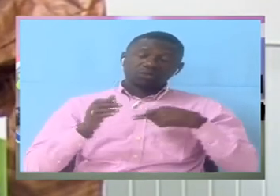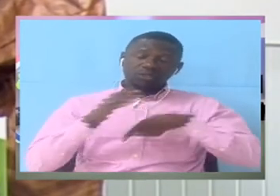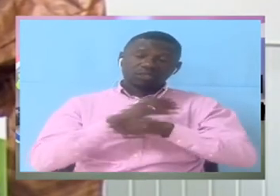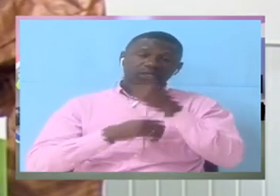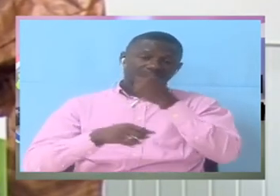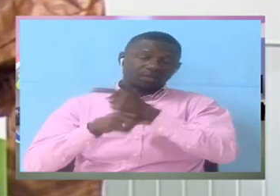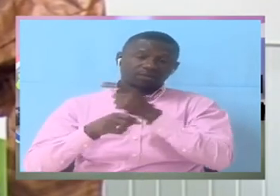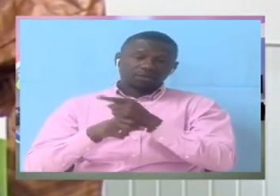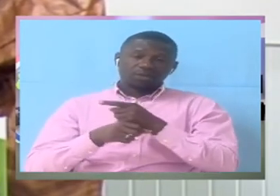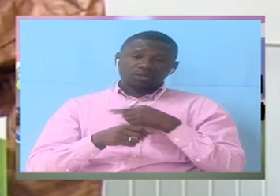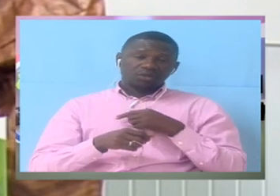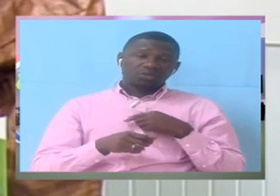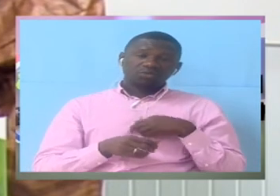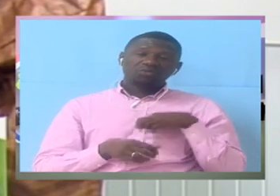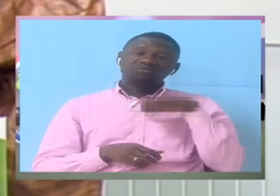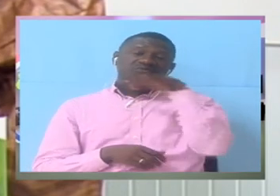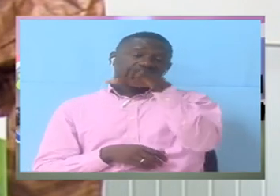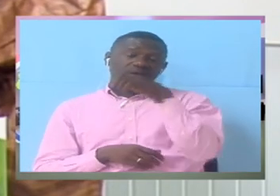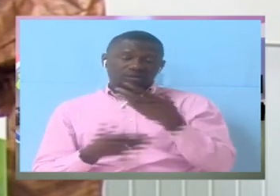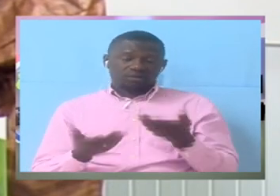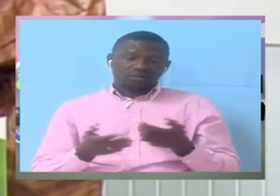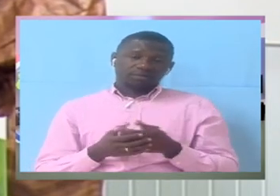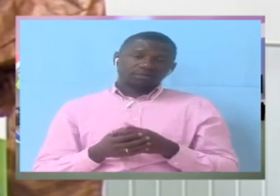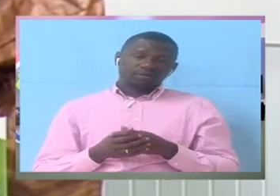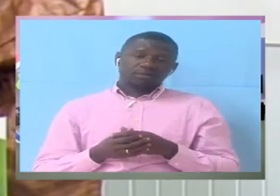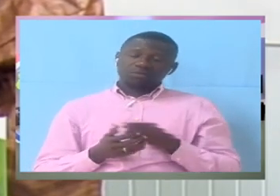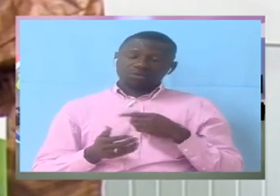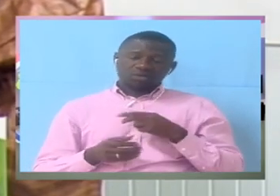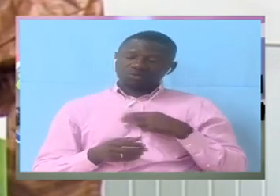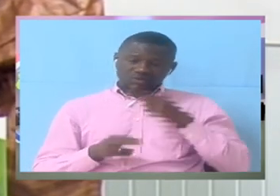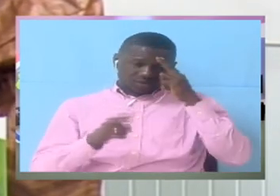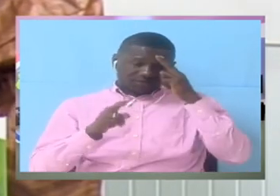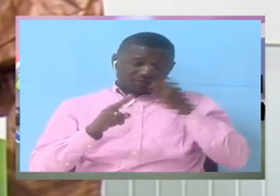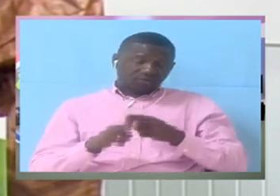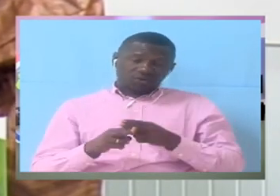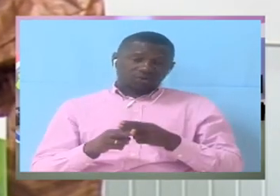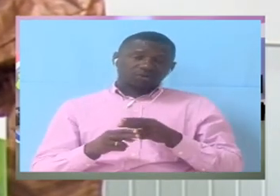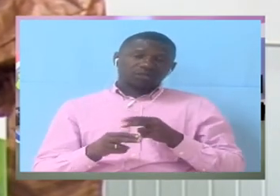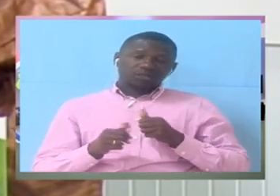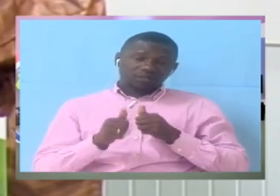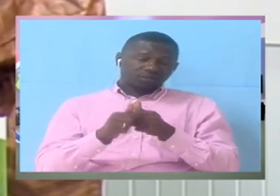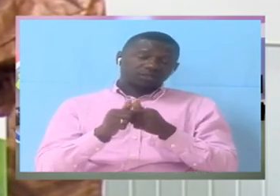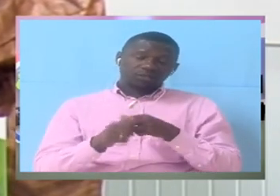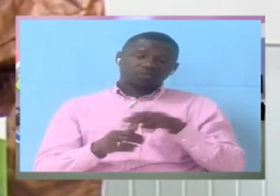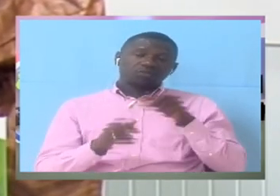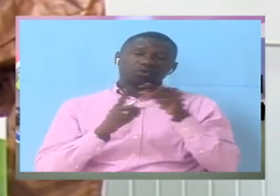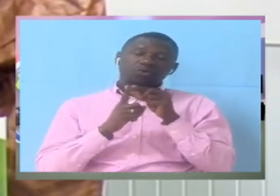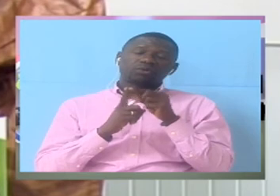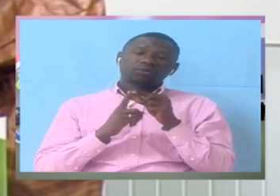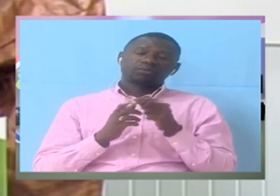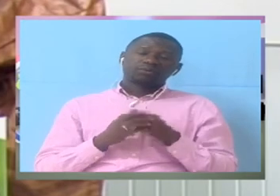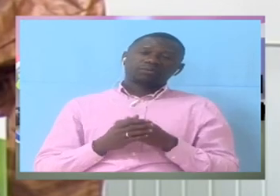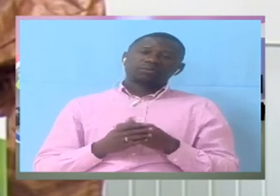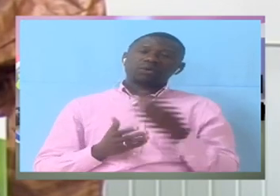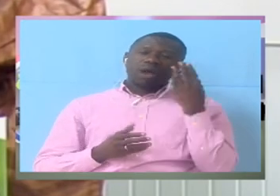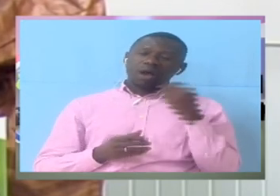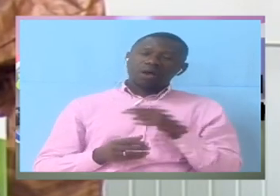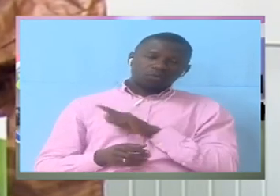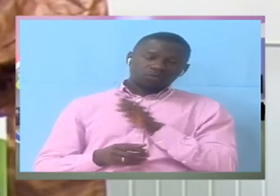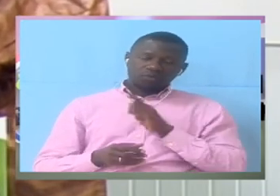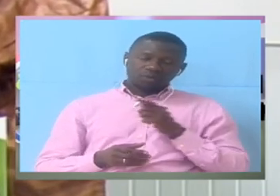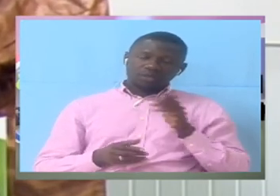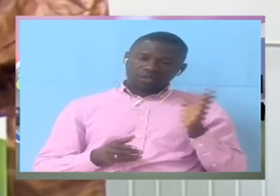betray you. But I didn't heed his word. That's how we came. But how we